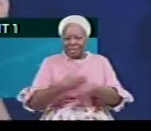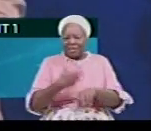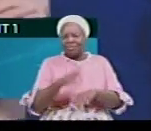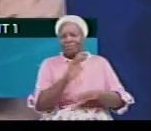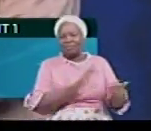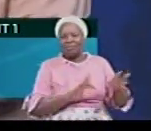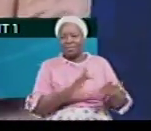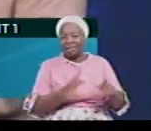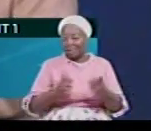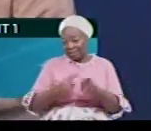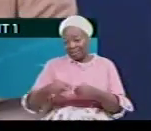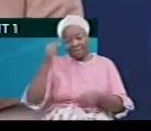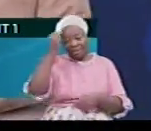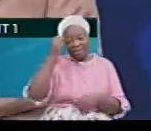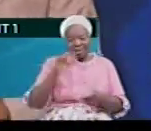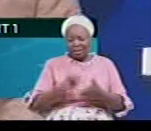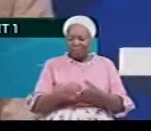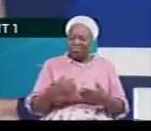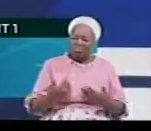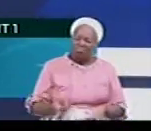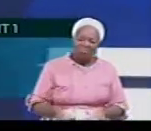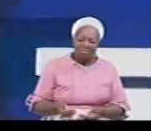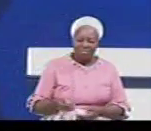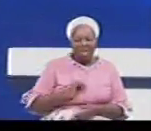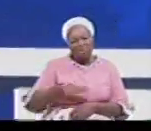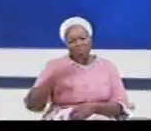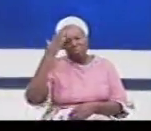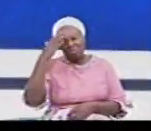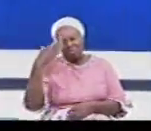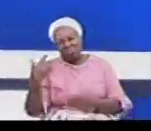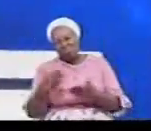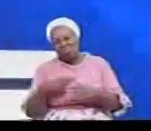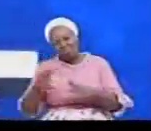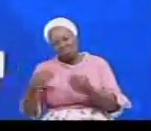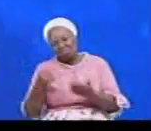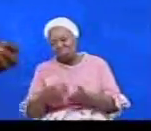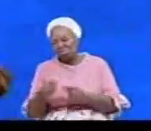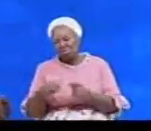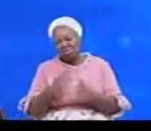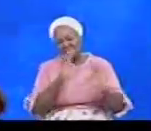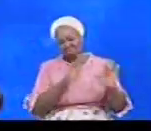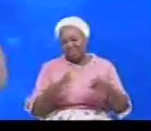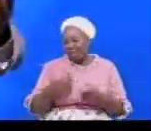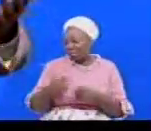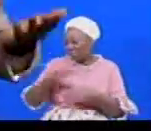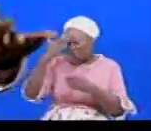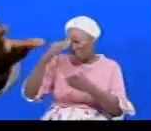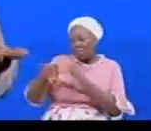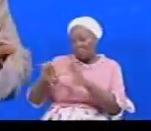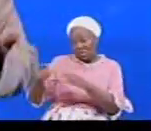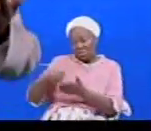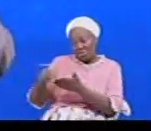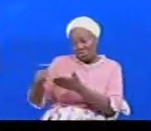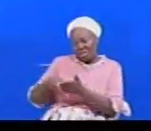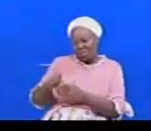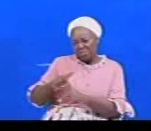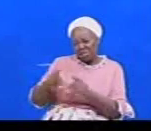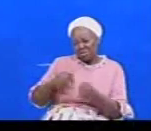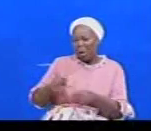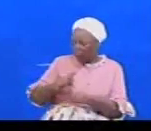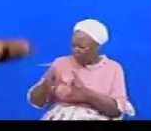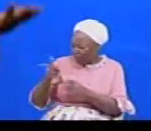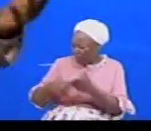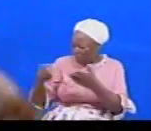They think of reluctant mercy. I wouldn't have given you this, but okay, have this. But what do I have is